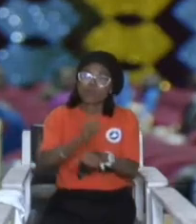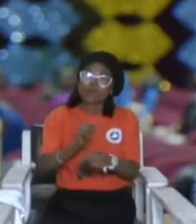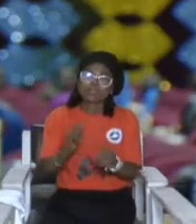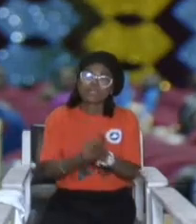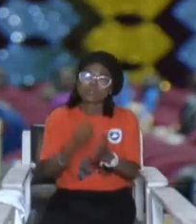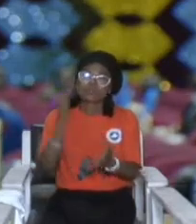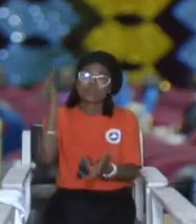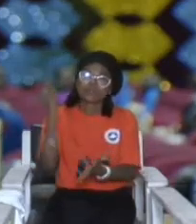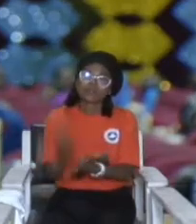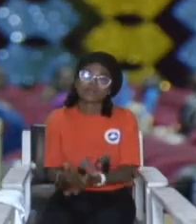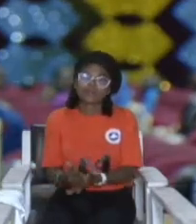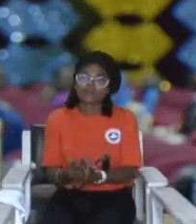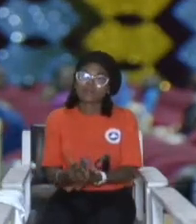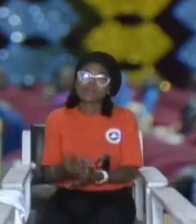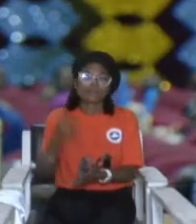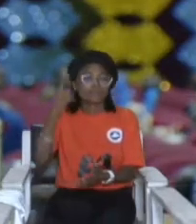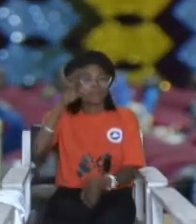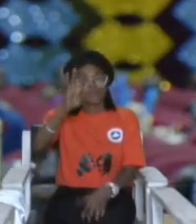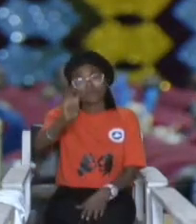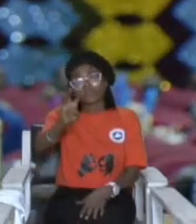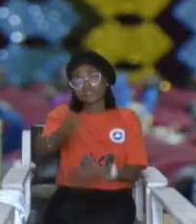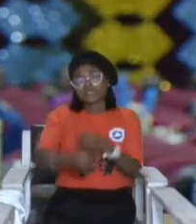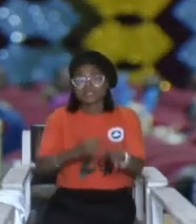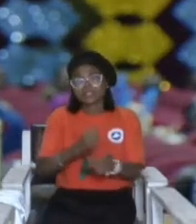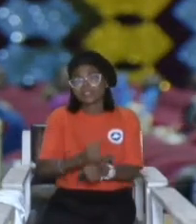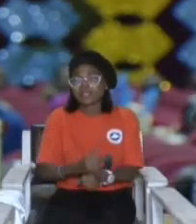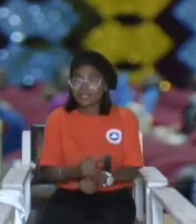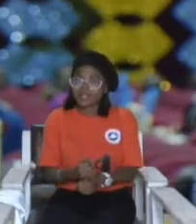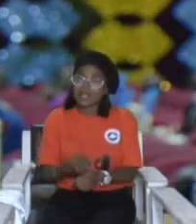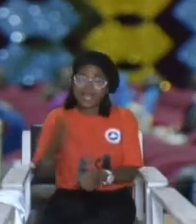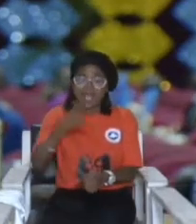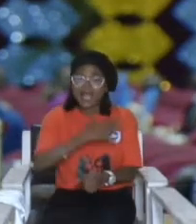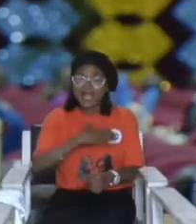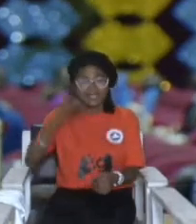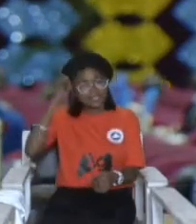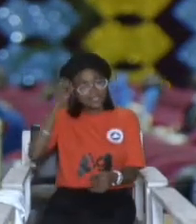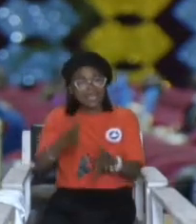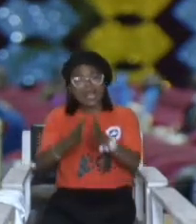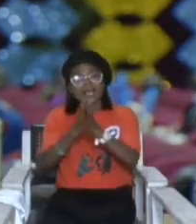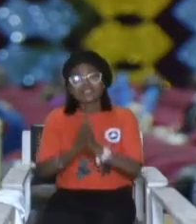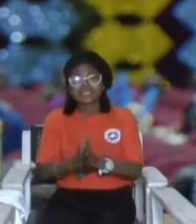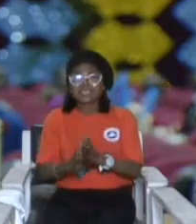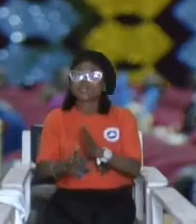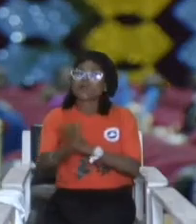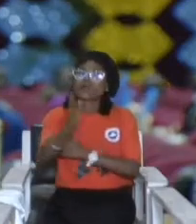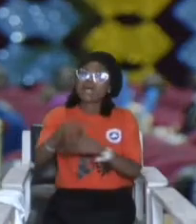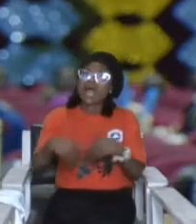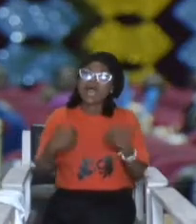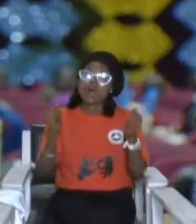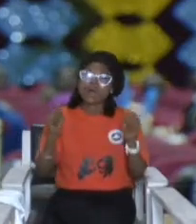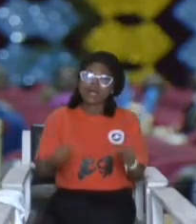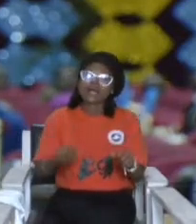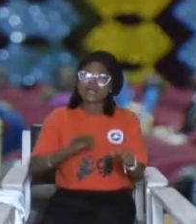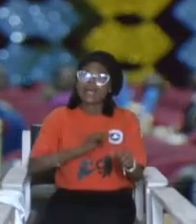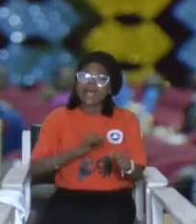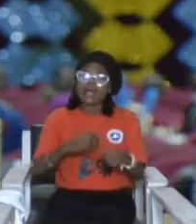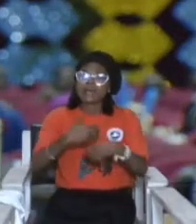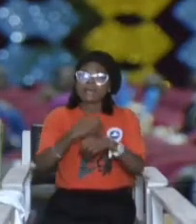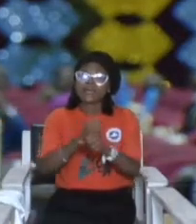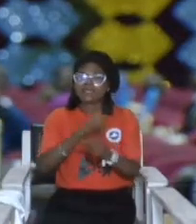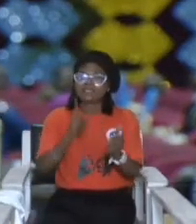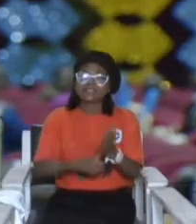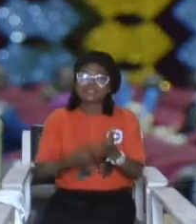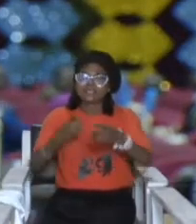Moses said to the Lord in Exodus chapter 3, how can I make this thing happen? When they ask me, who sent